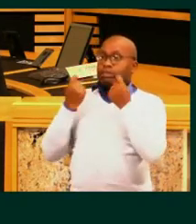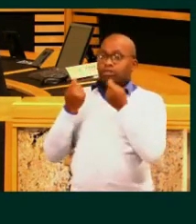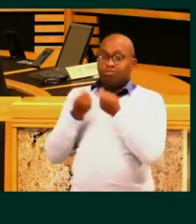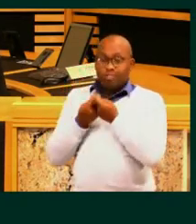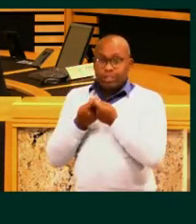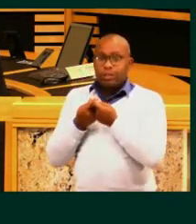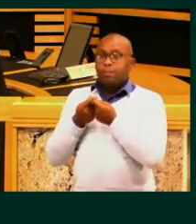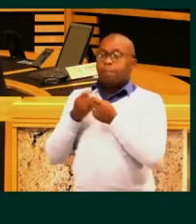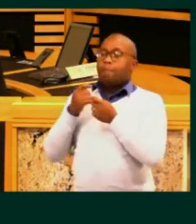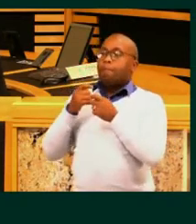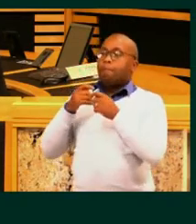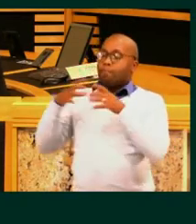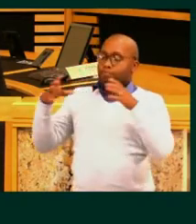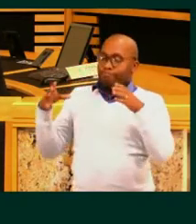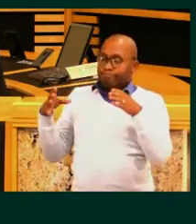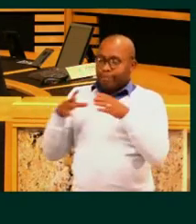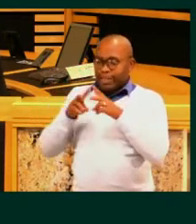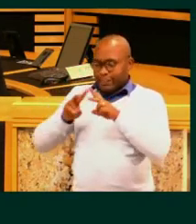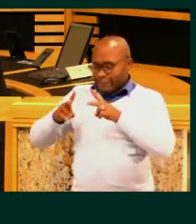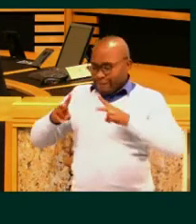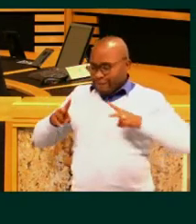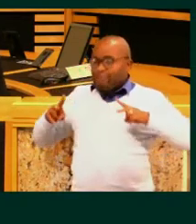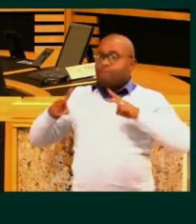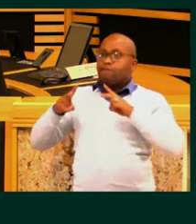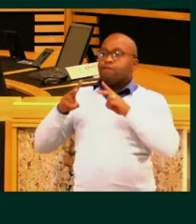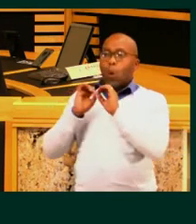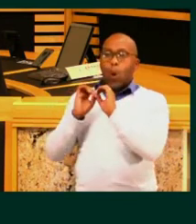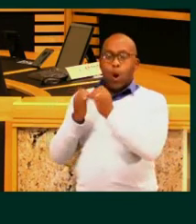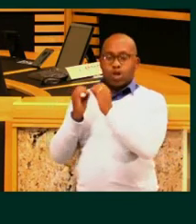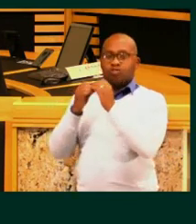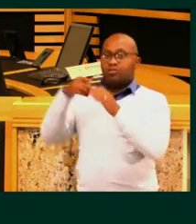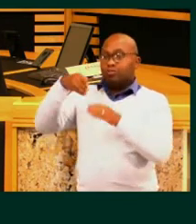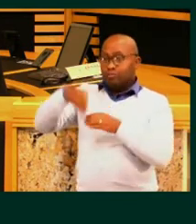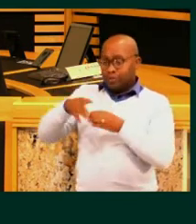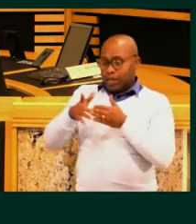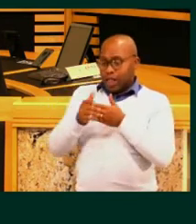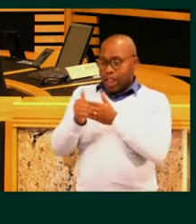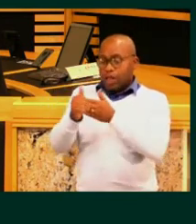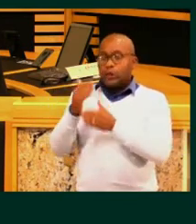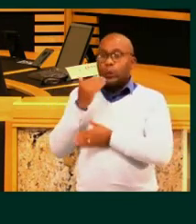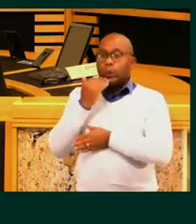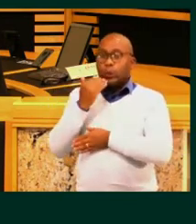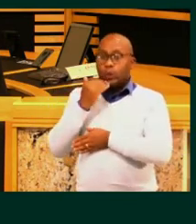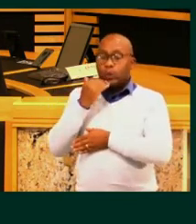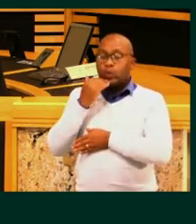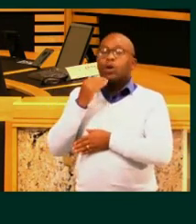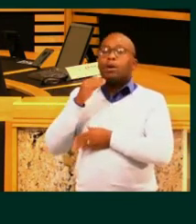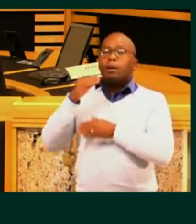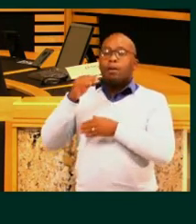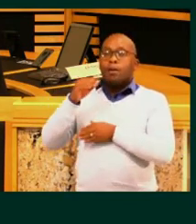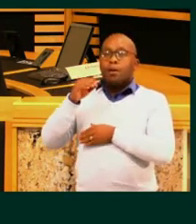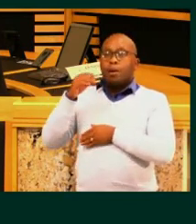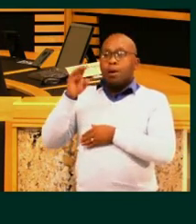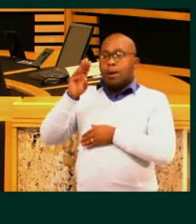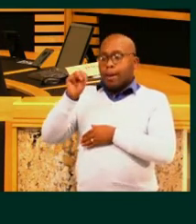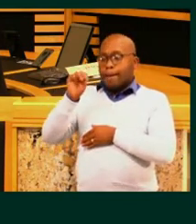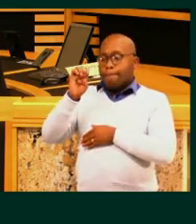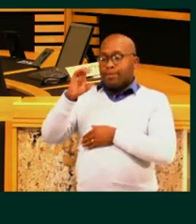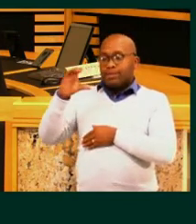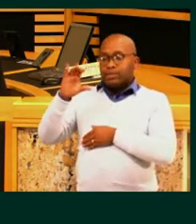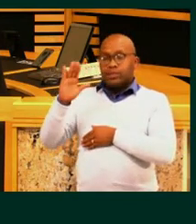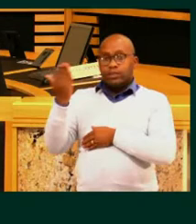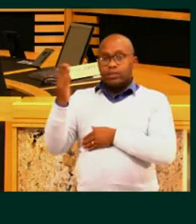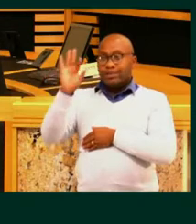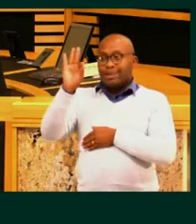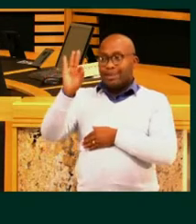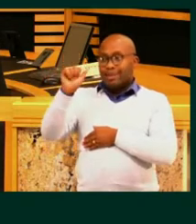based violence um Forum as led by honorable fer which leads the implementation of the